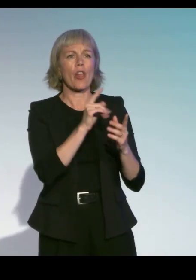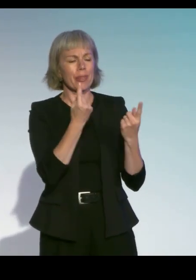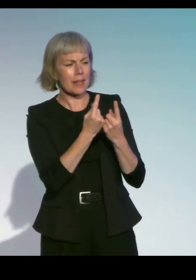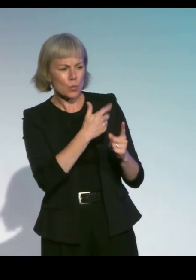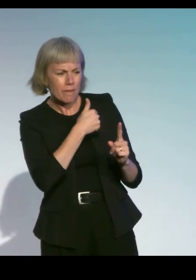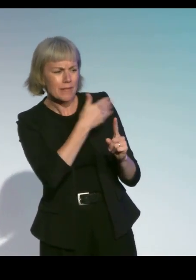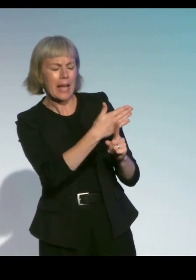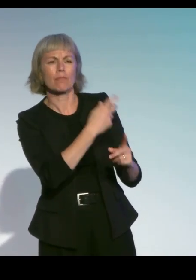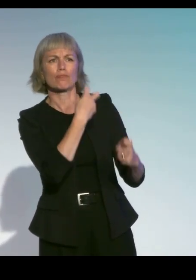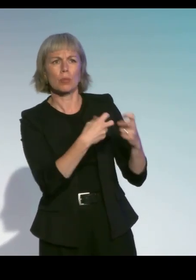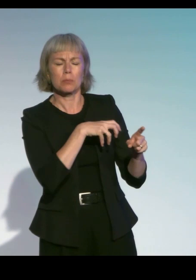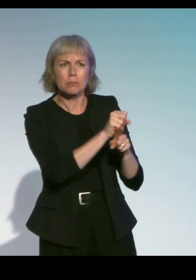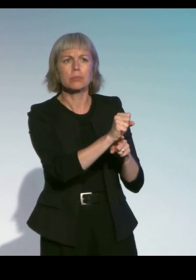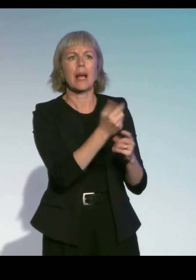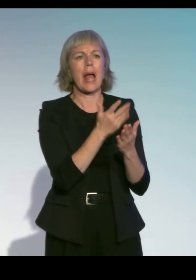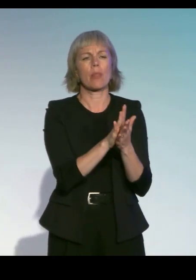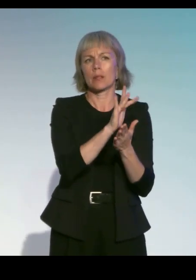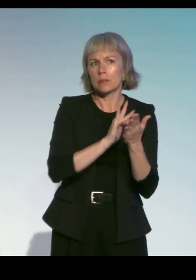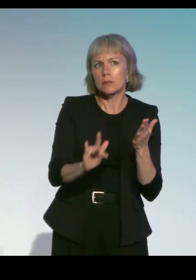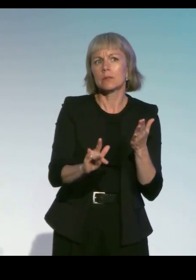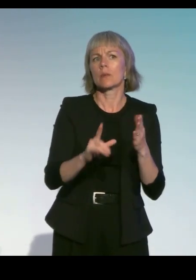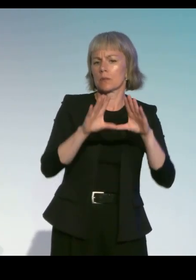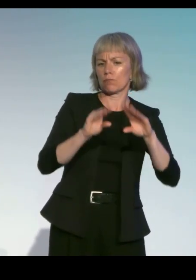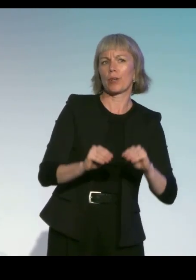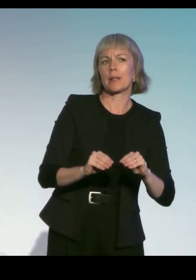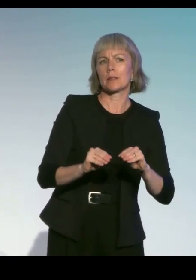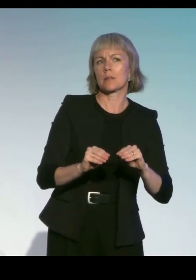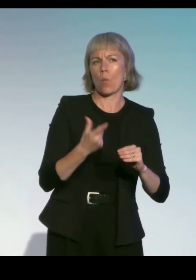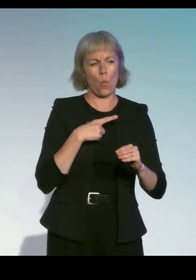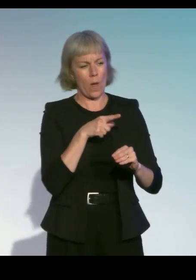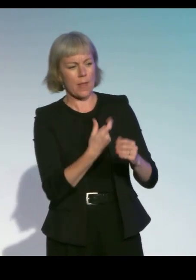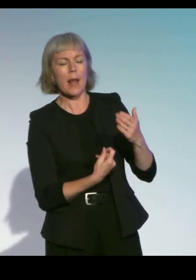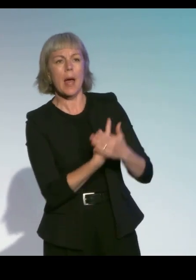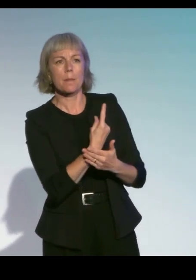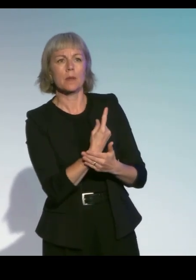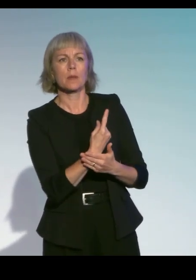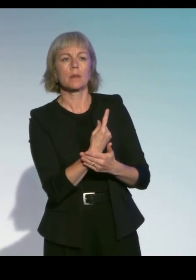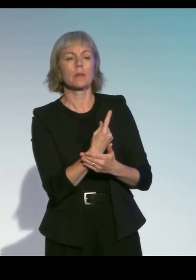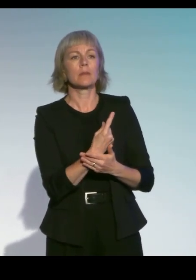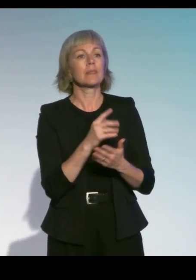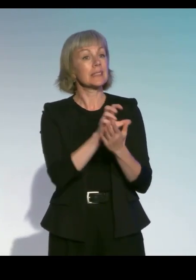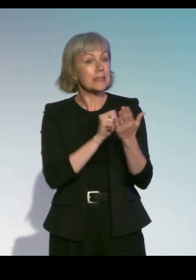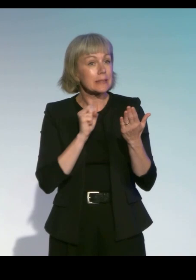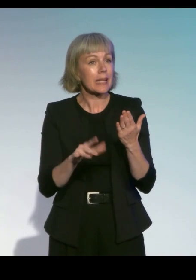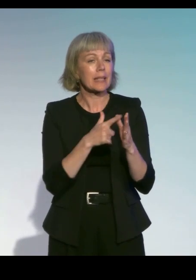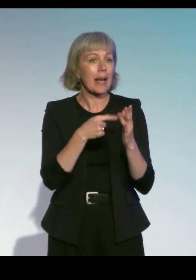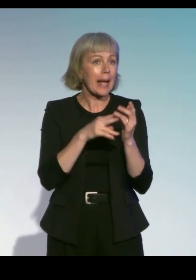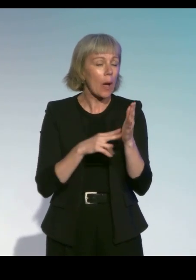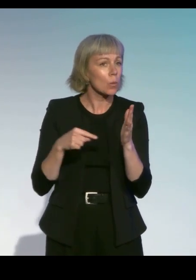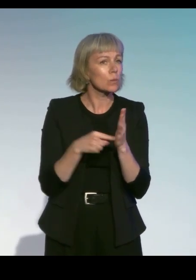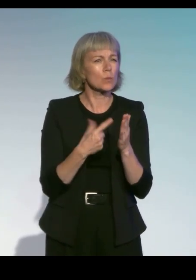complaints, decisions, their recommender systems and their suppression systems, suspensions, takedowns, as well as how they